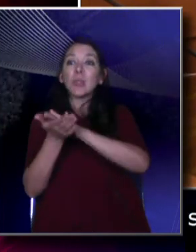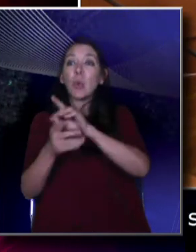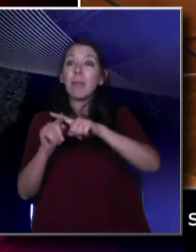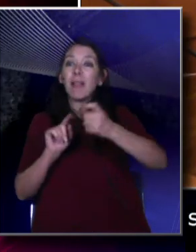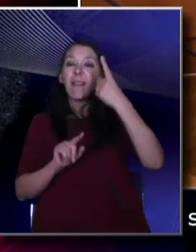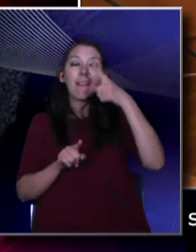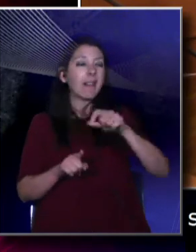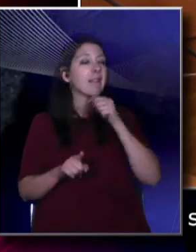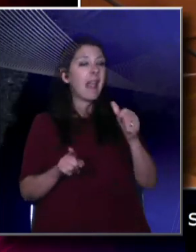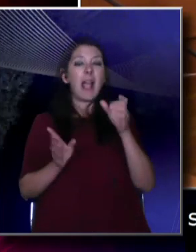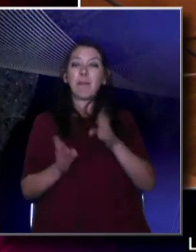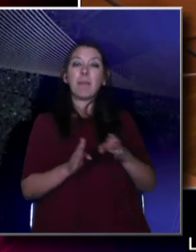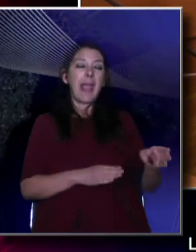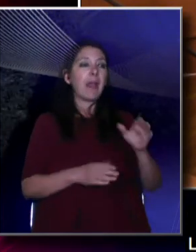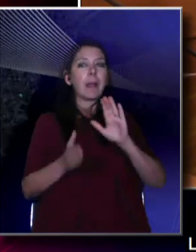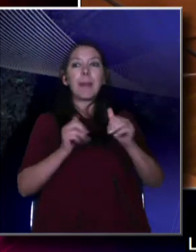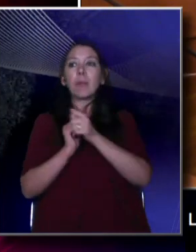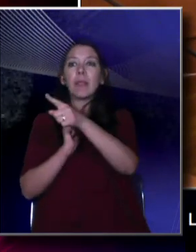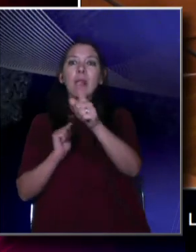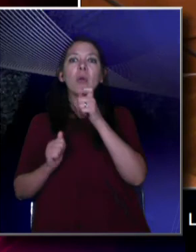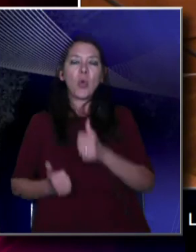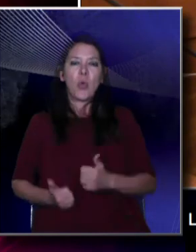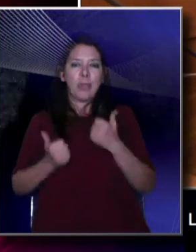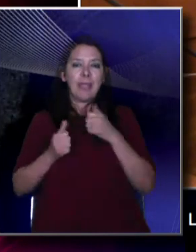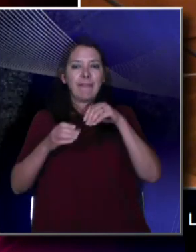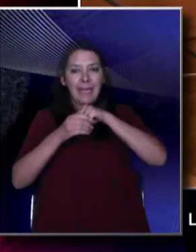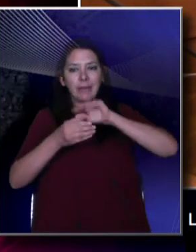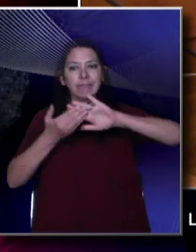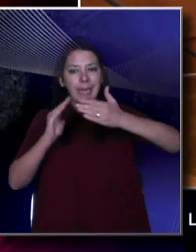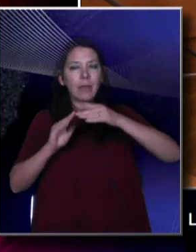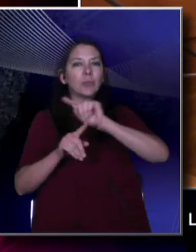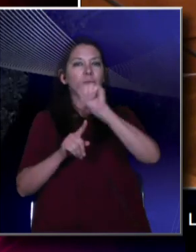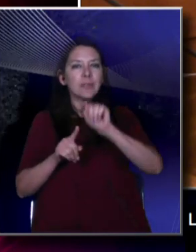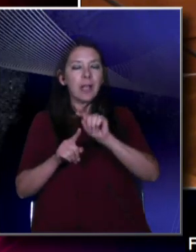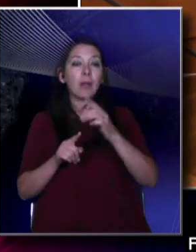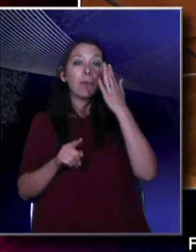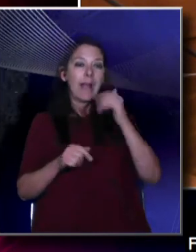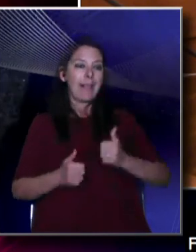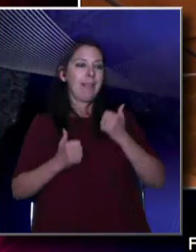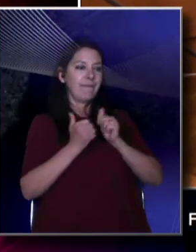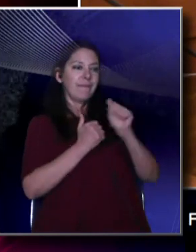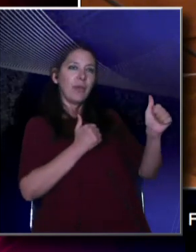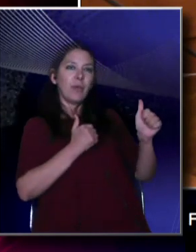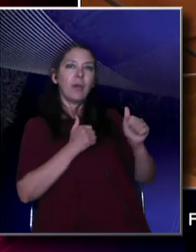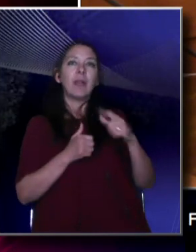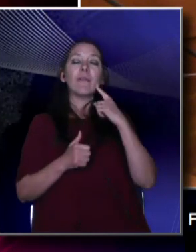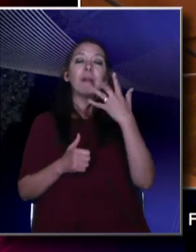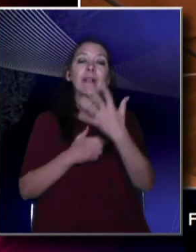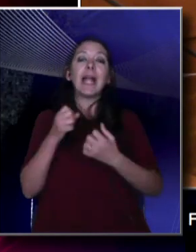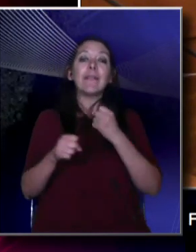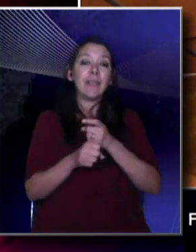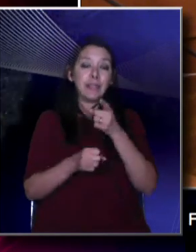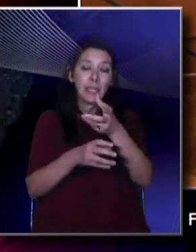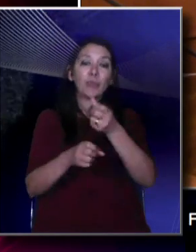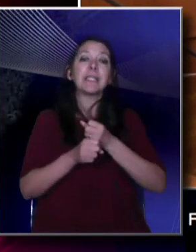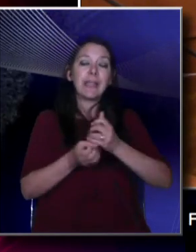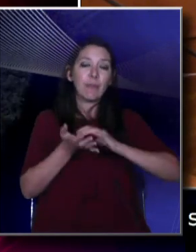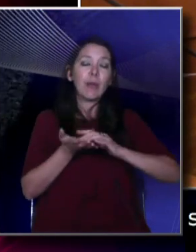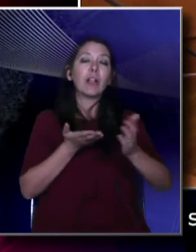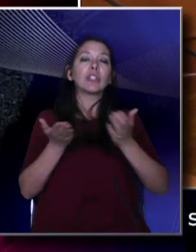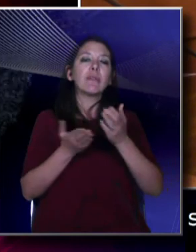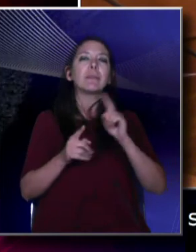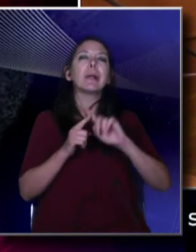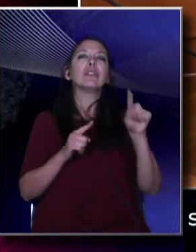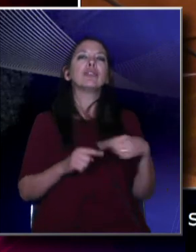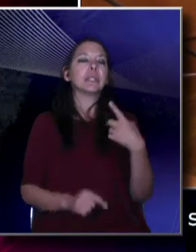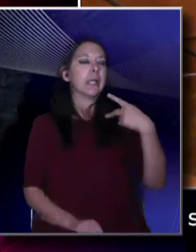Tucson, all due to his geographic location. For 5 years, Sawyer received Braille education services with nothing more than a Perkins